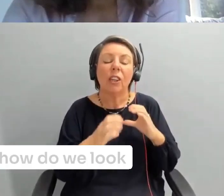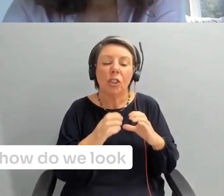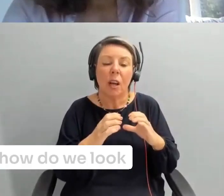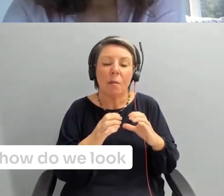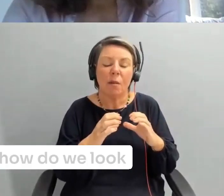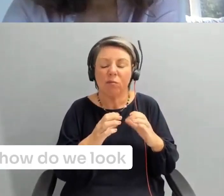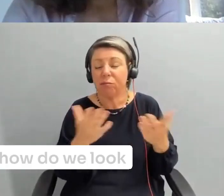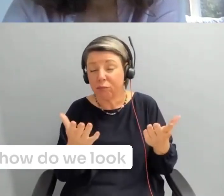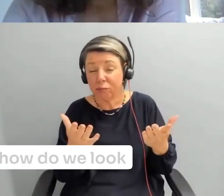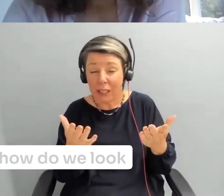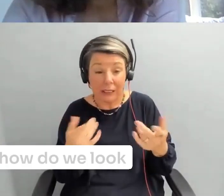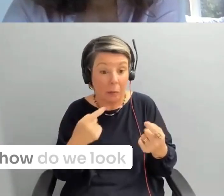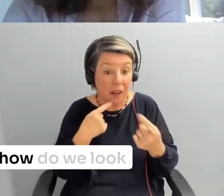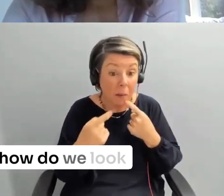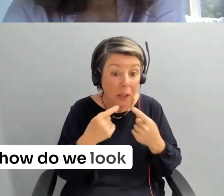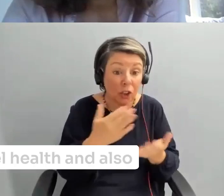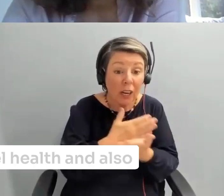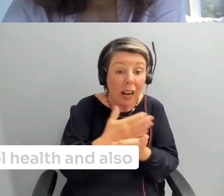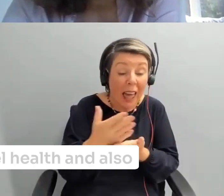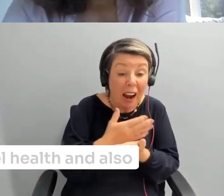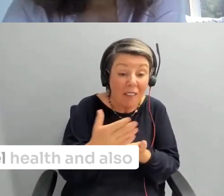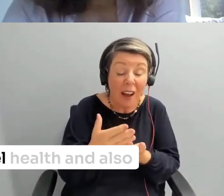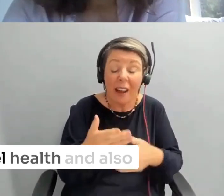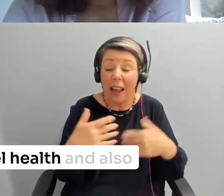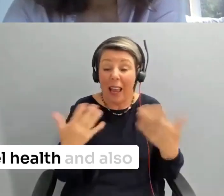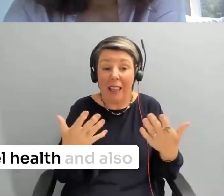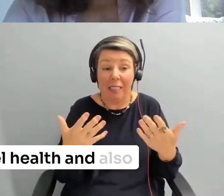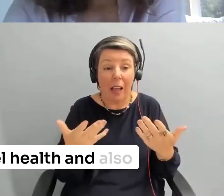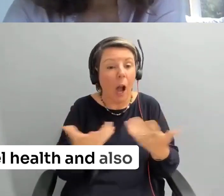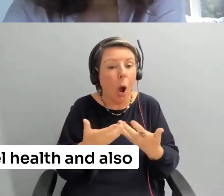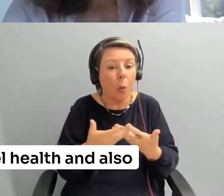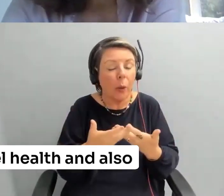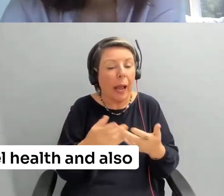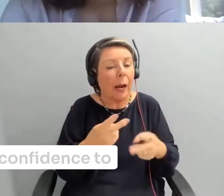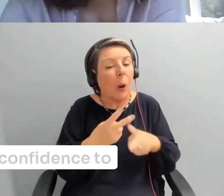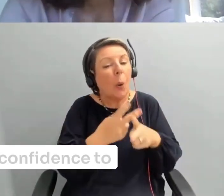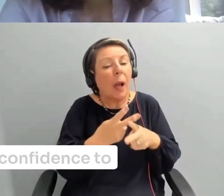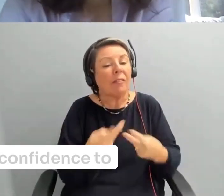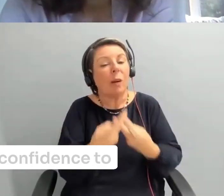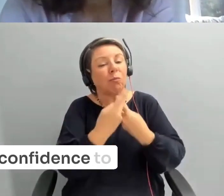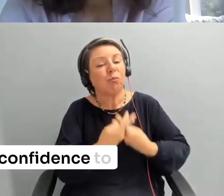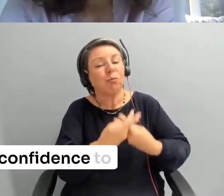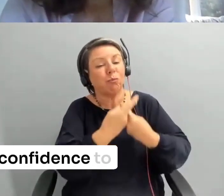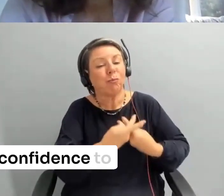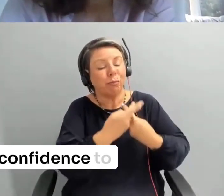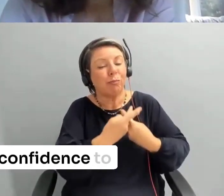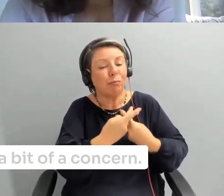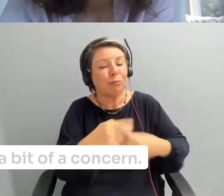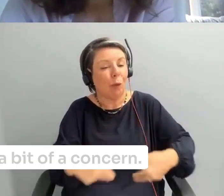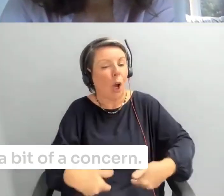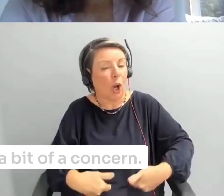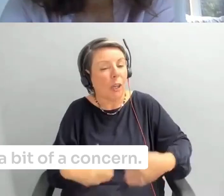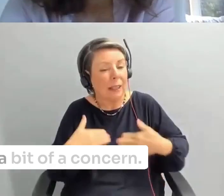kind of clarity around, how do we look after our gut and our bowel health, but also maybe just give a bit of confidence